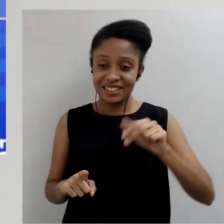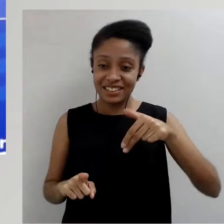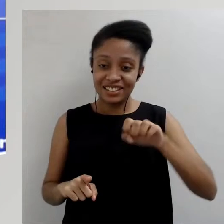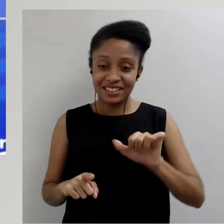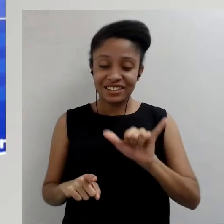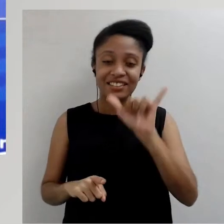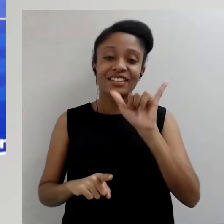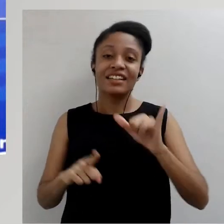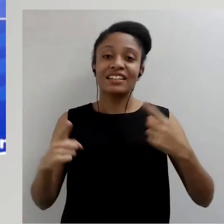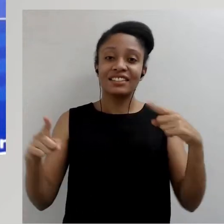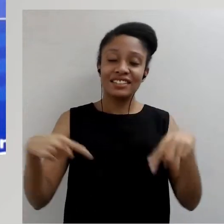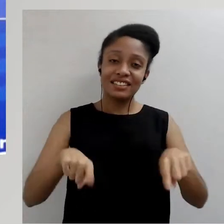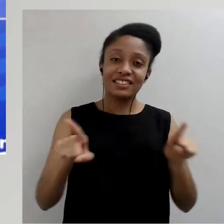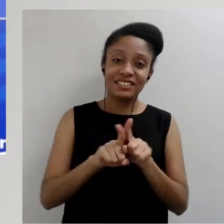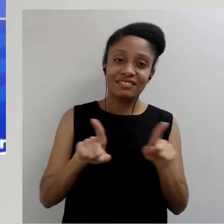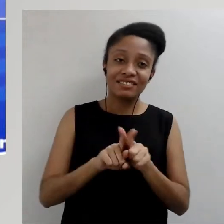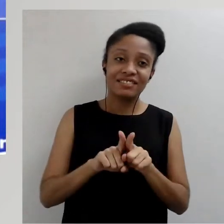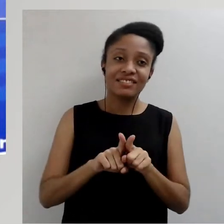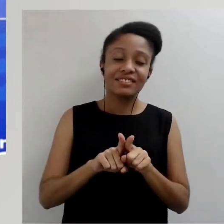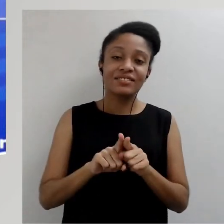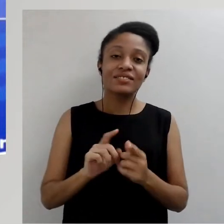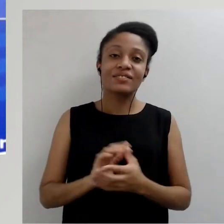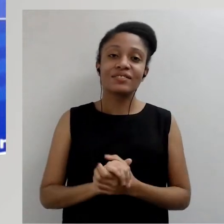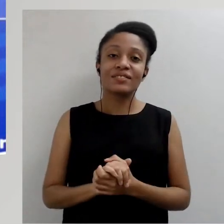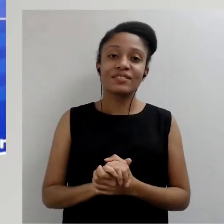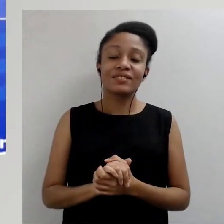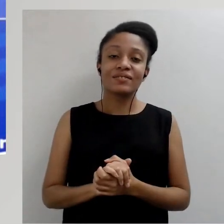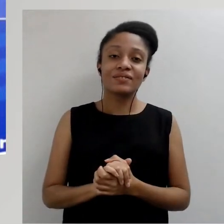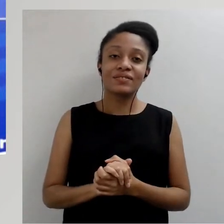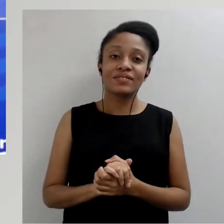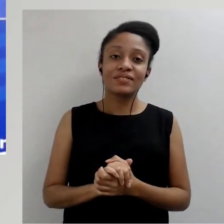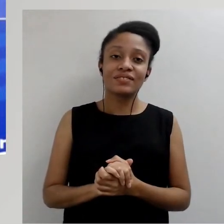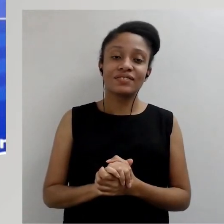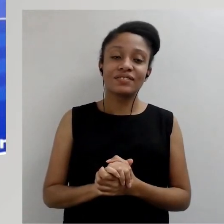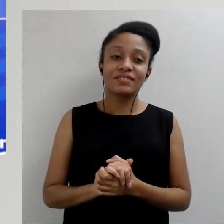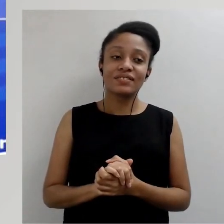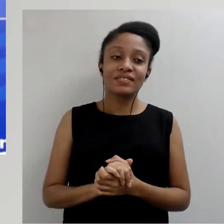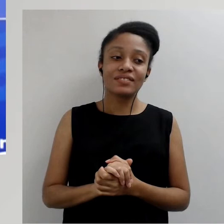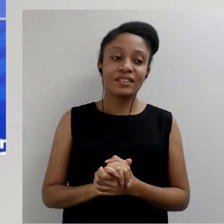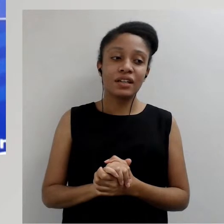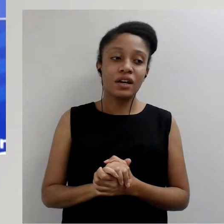I would like to greet Sidney and Cristhine.